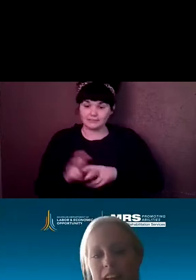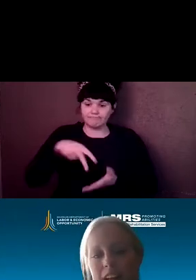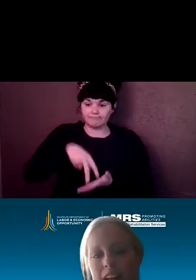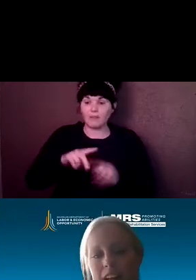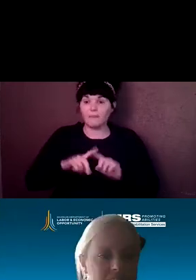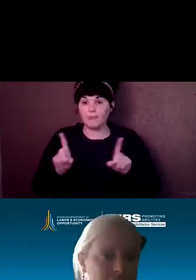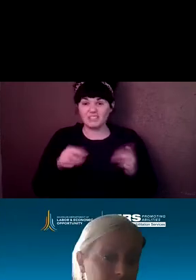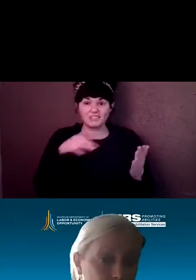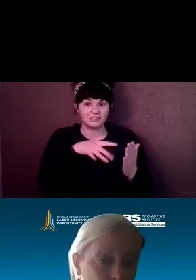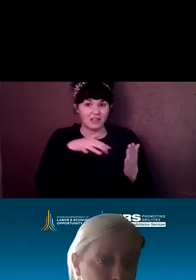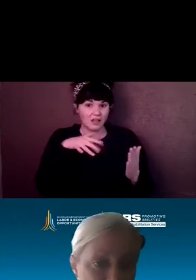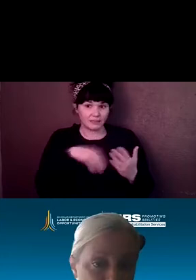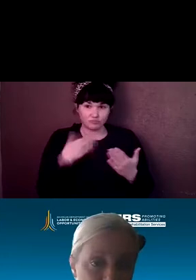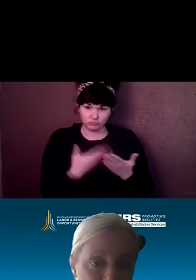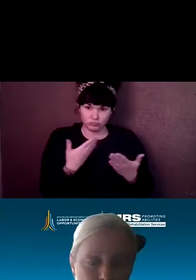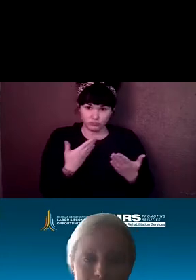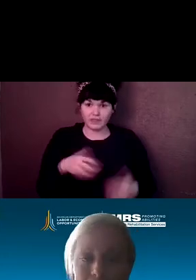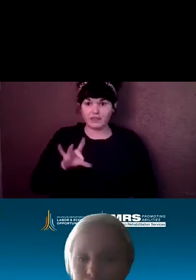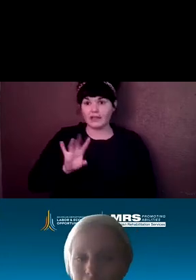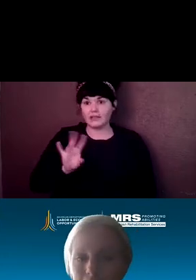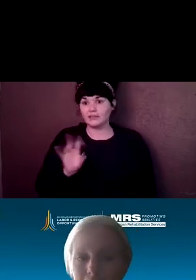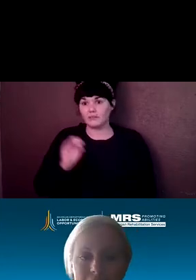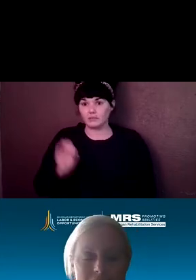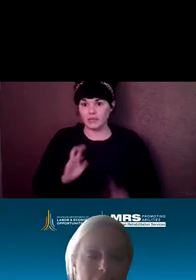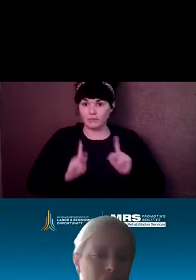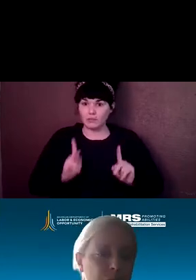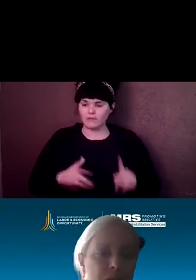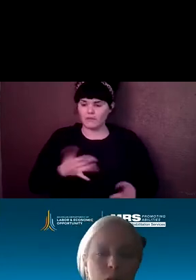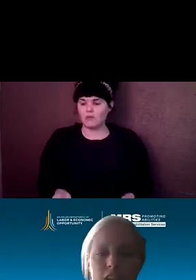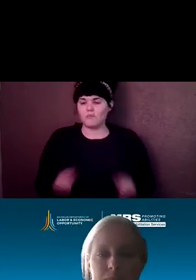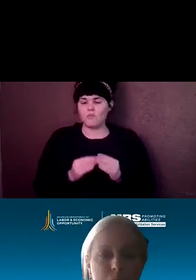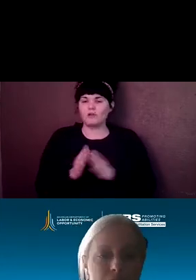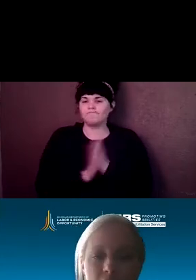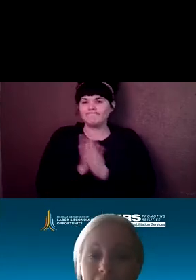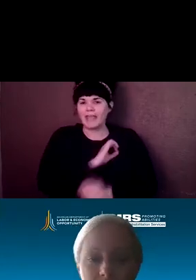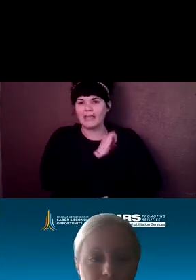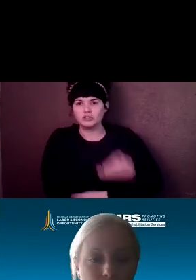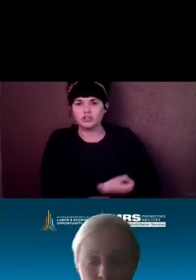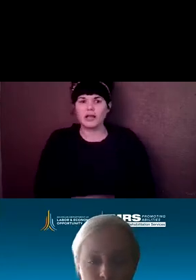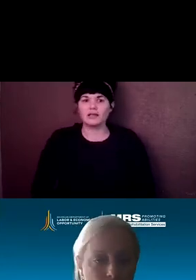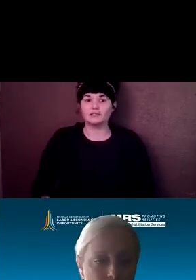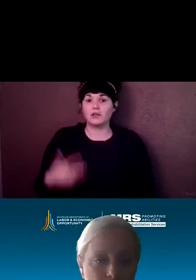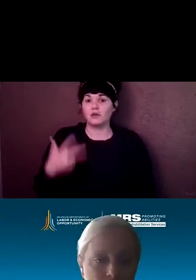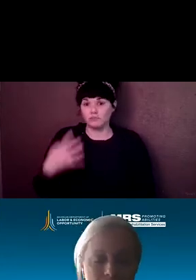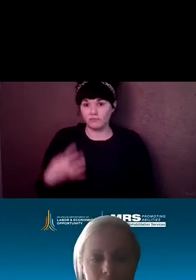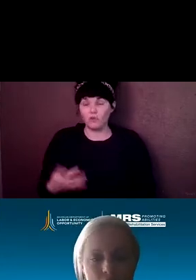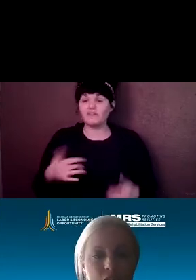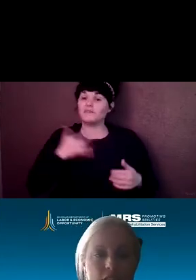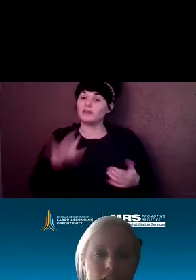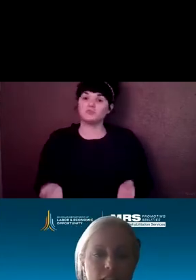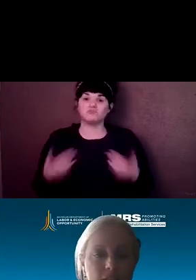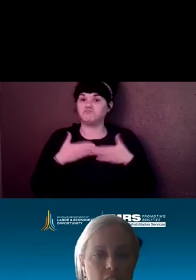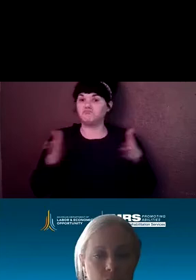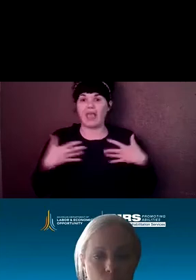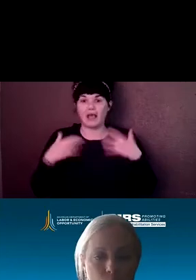that 87% of people felt more energized, 3/4 of people felt healthier overall, and